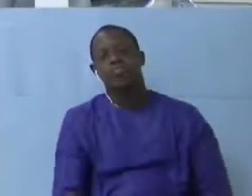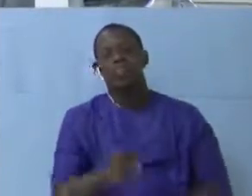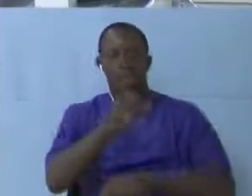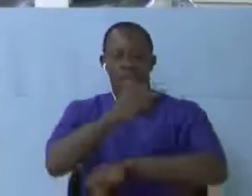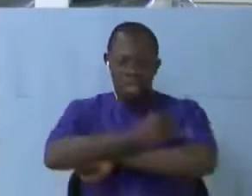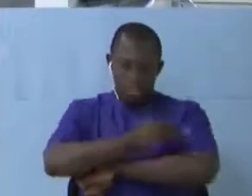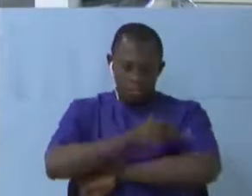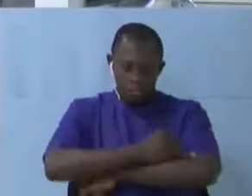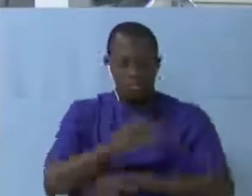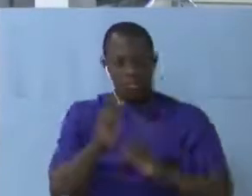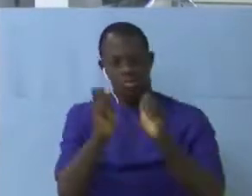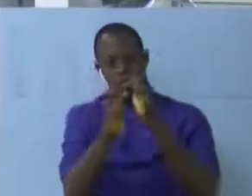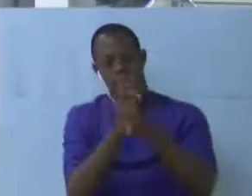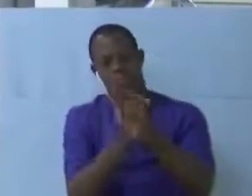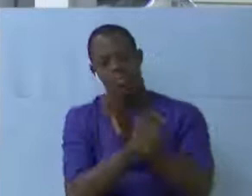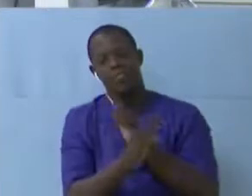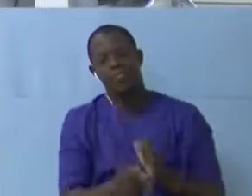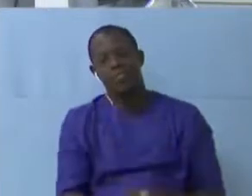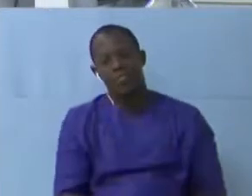Institutional reform.